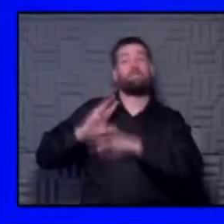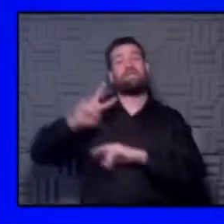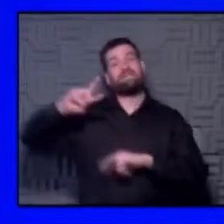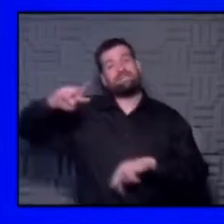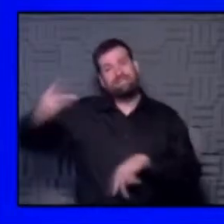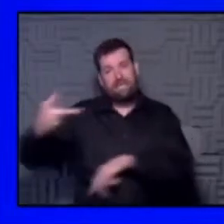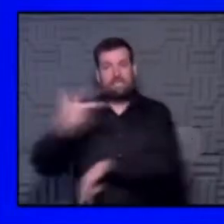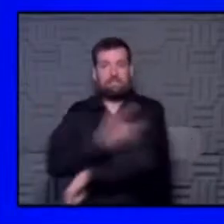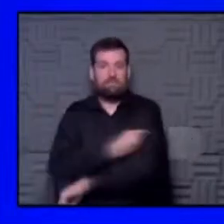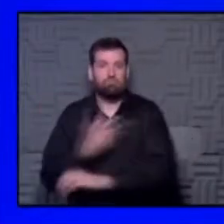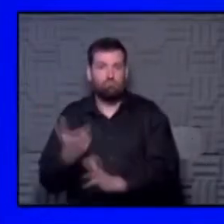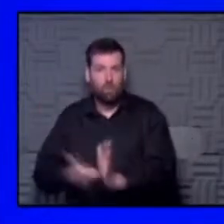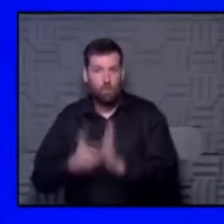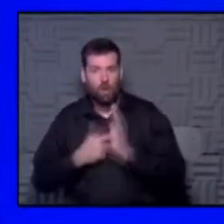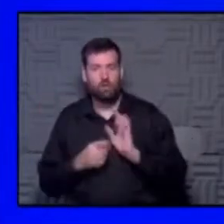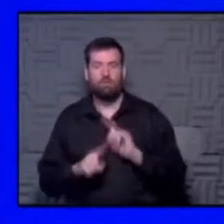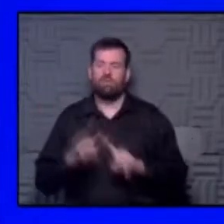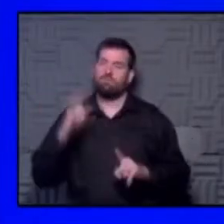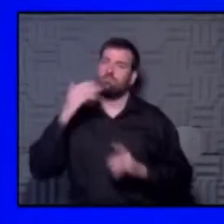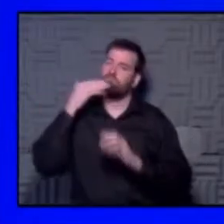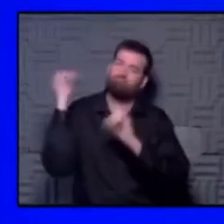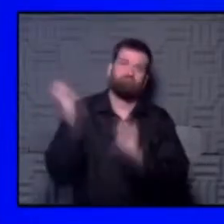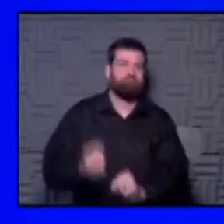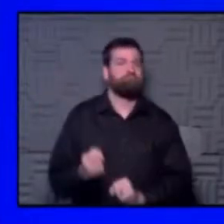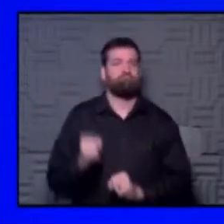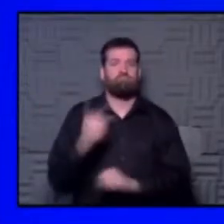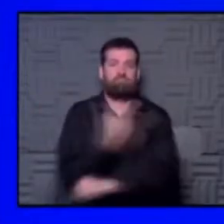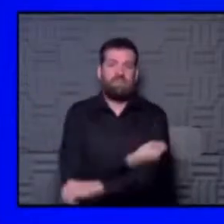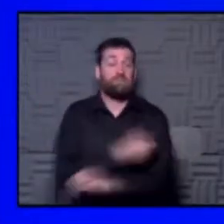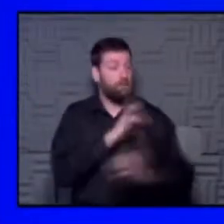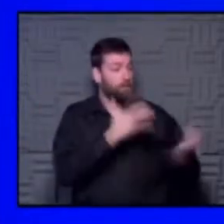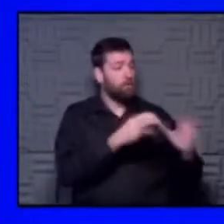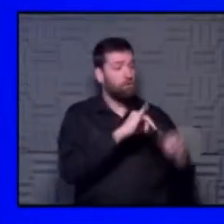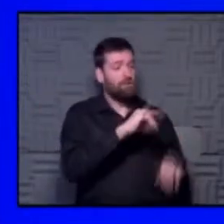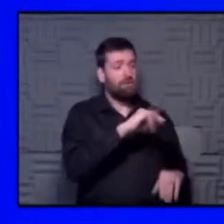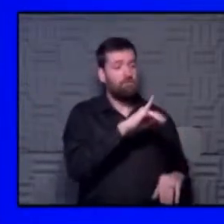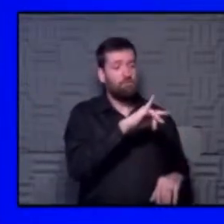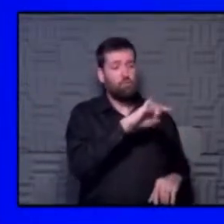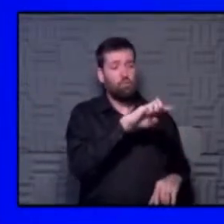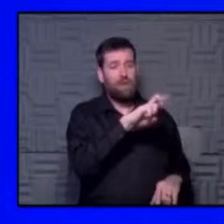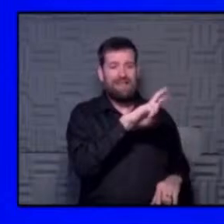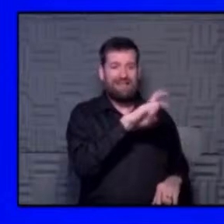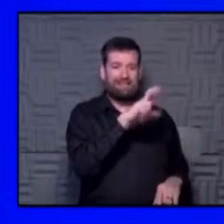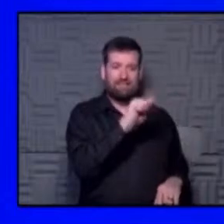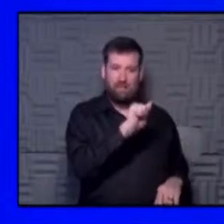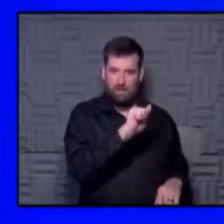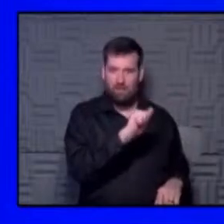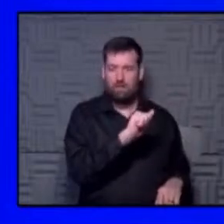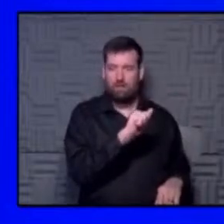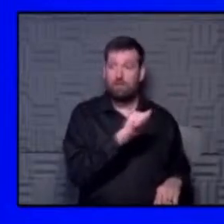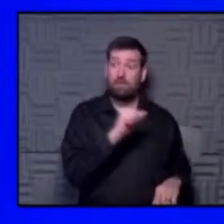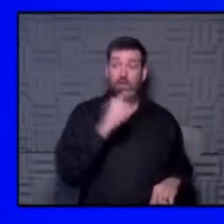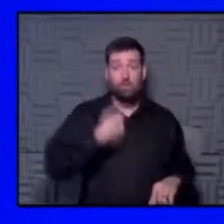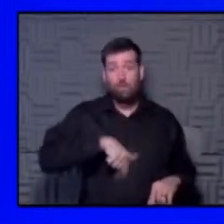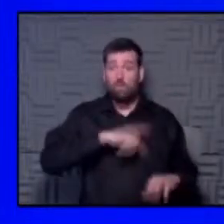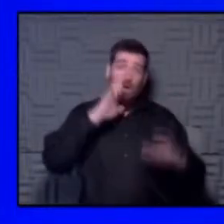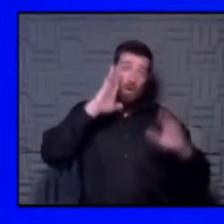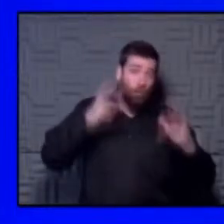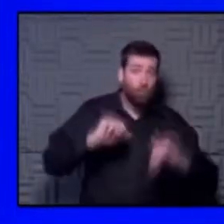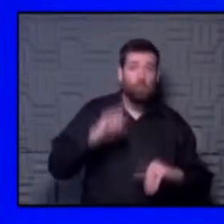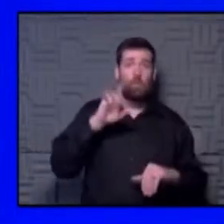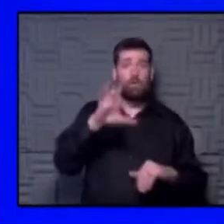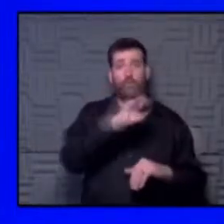dose that's required, but it is a very good vaccine. Compare that to influenza. So with influenza, we hope for